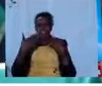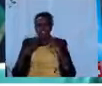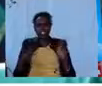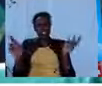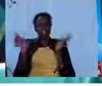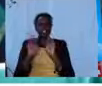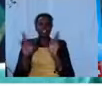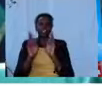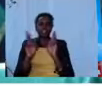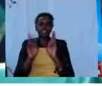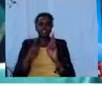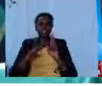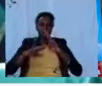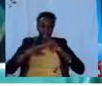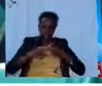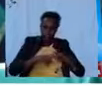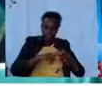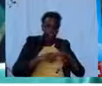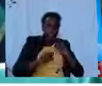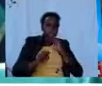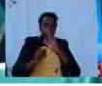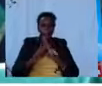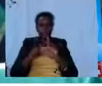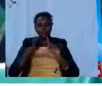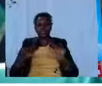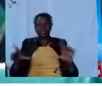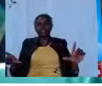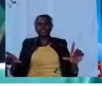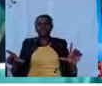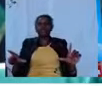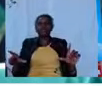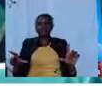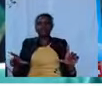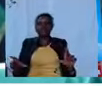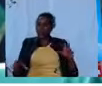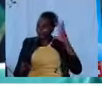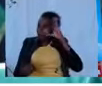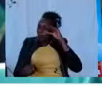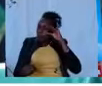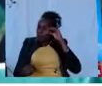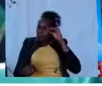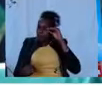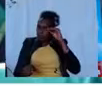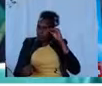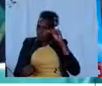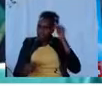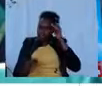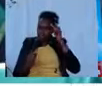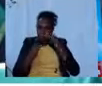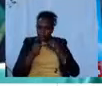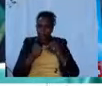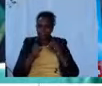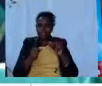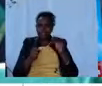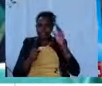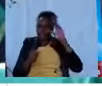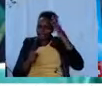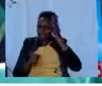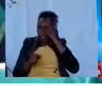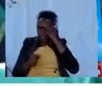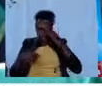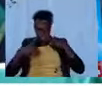conquer and settle the promised land. Moses reminded the